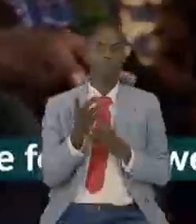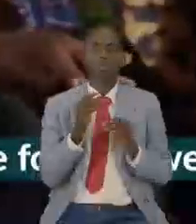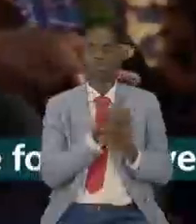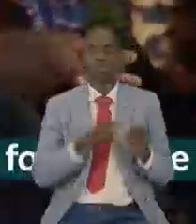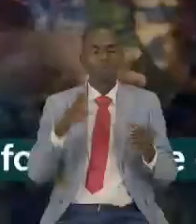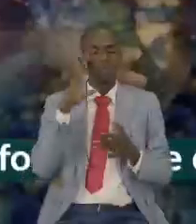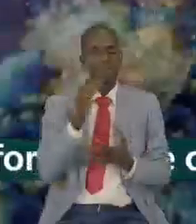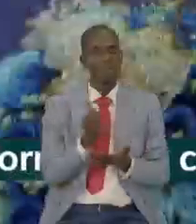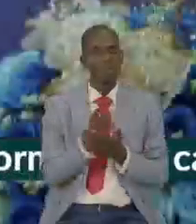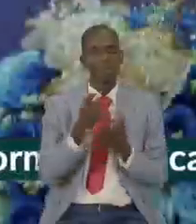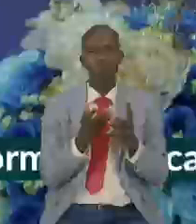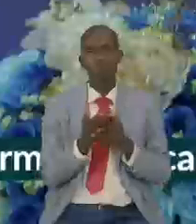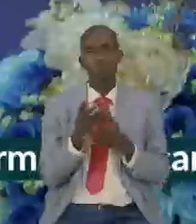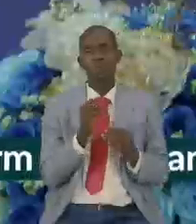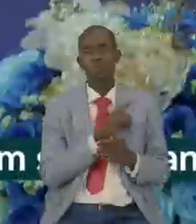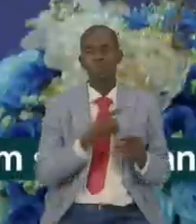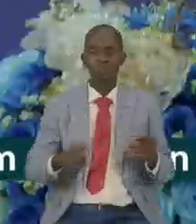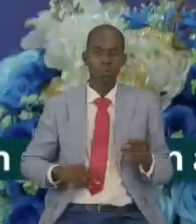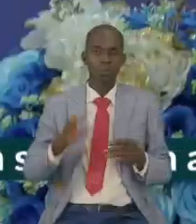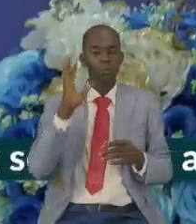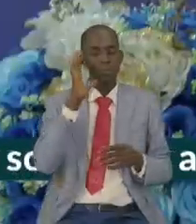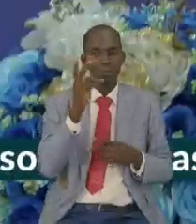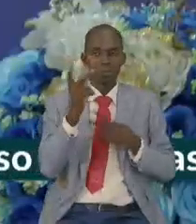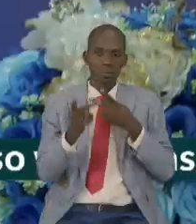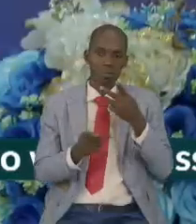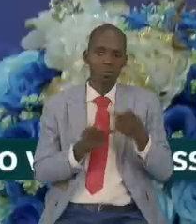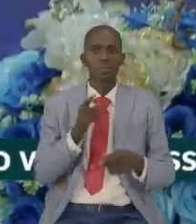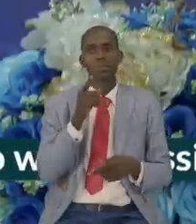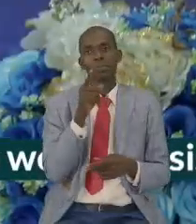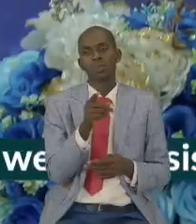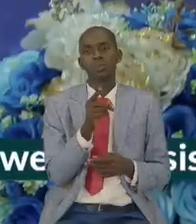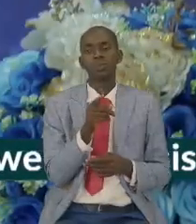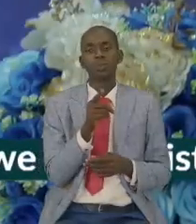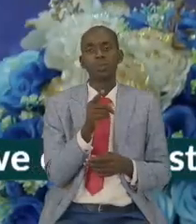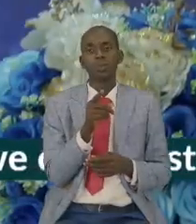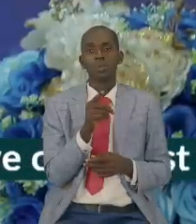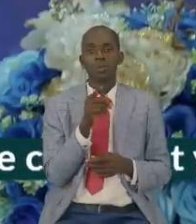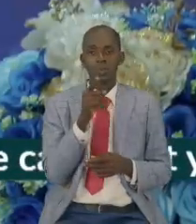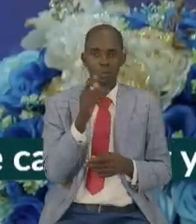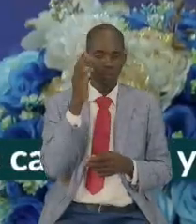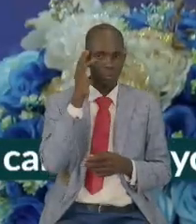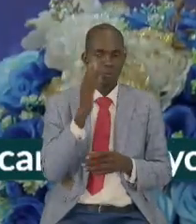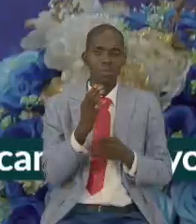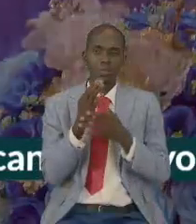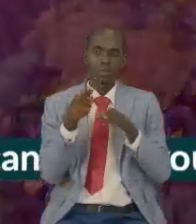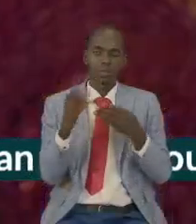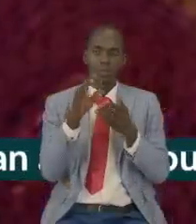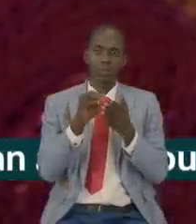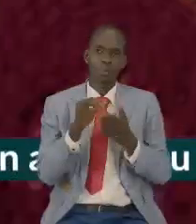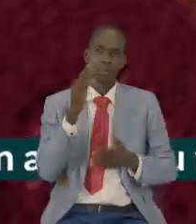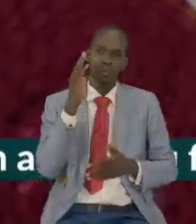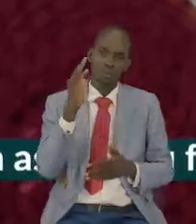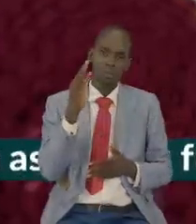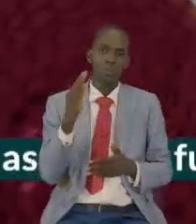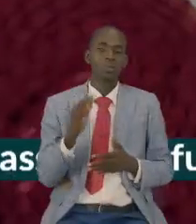and then come out with them. The camera will not just be here. If there's any testimony down, camera will go there and capture